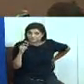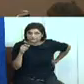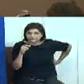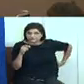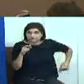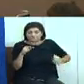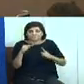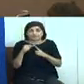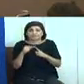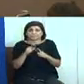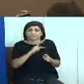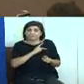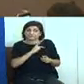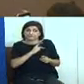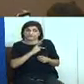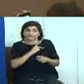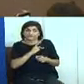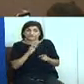just totally